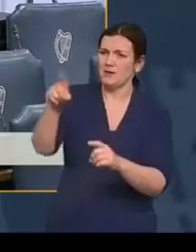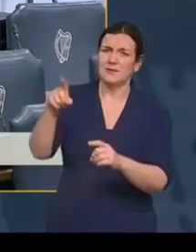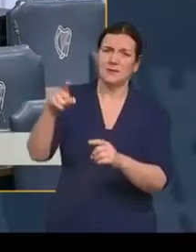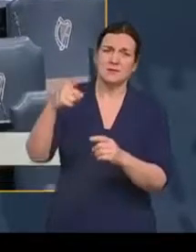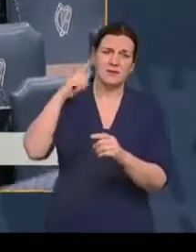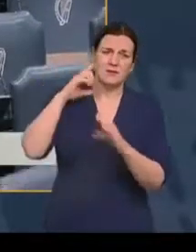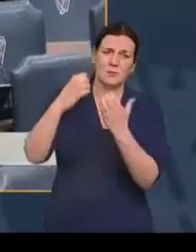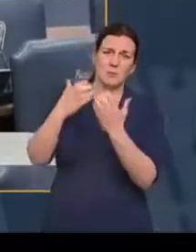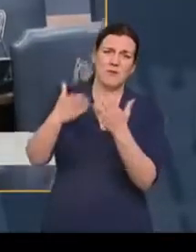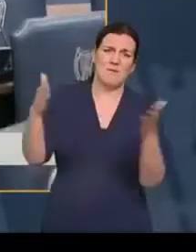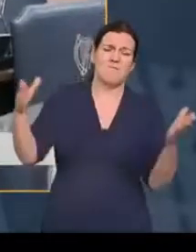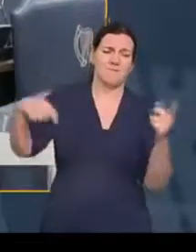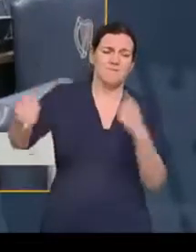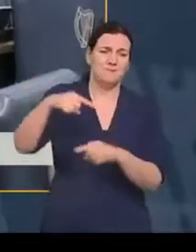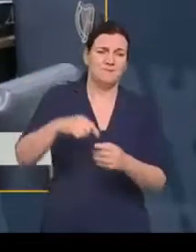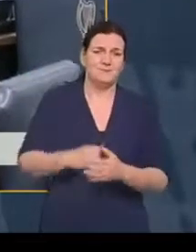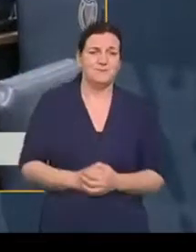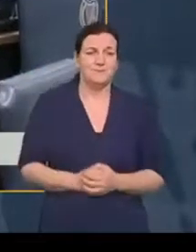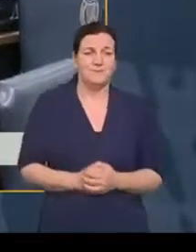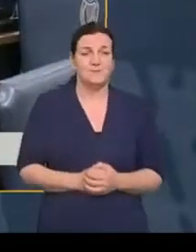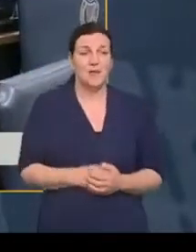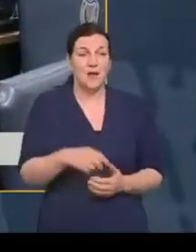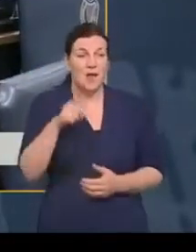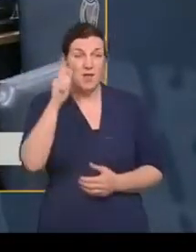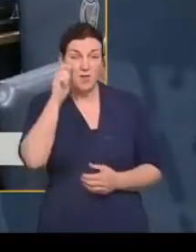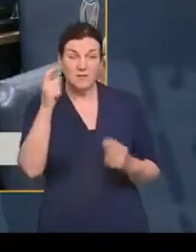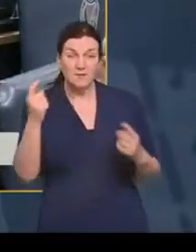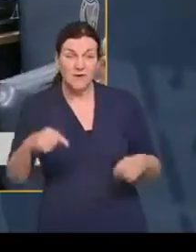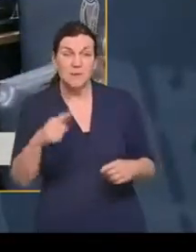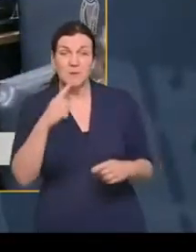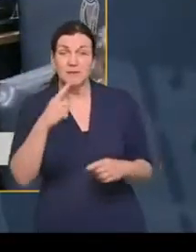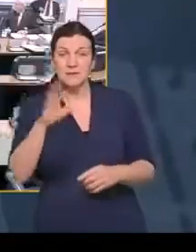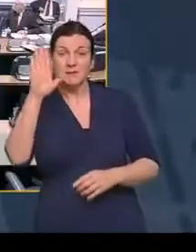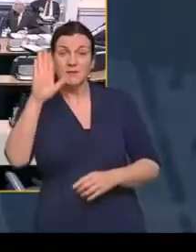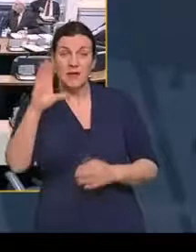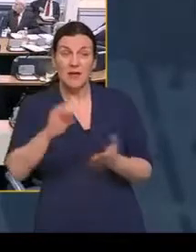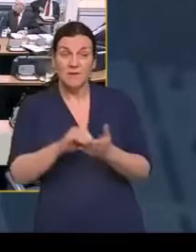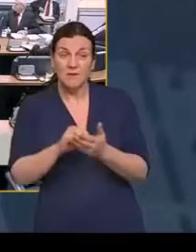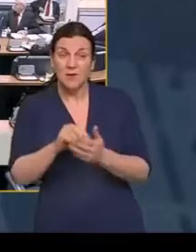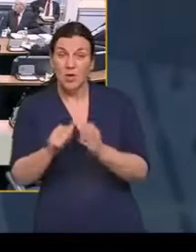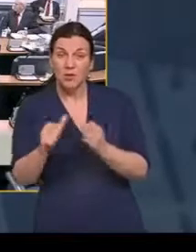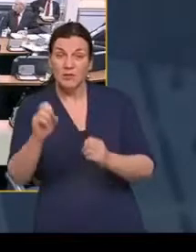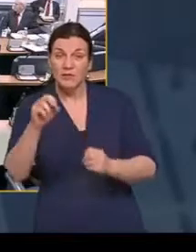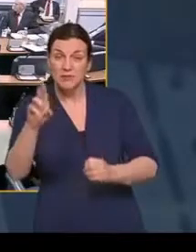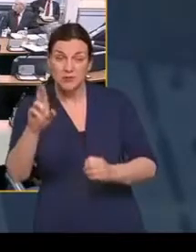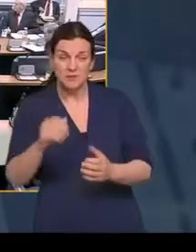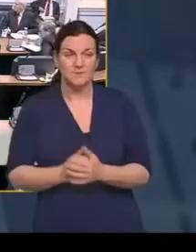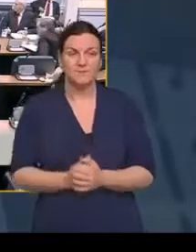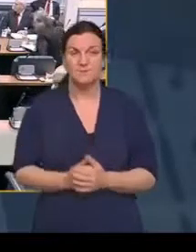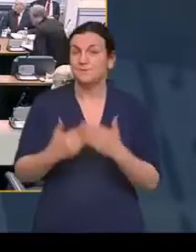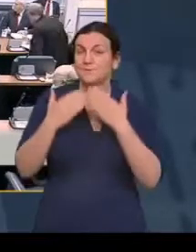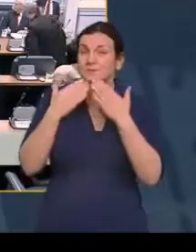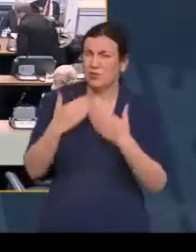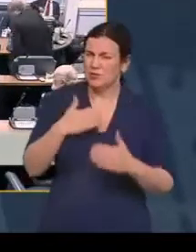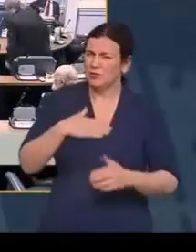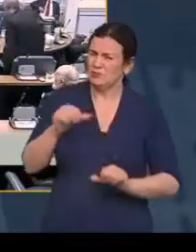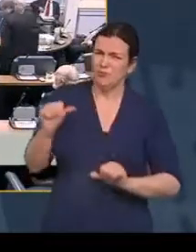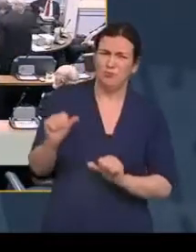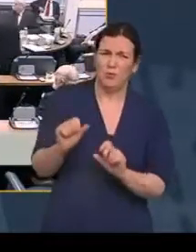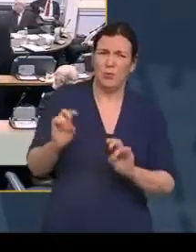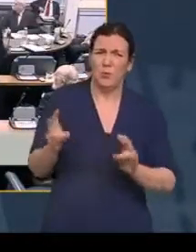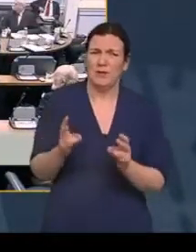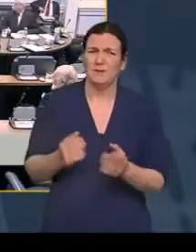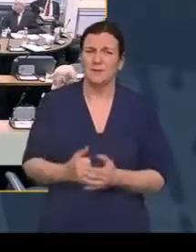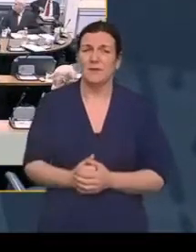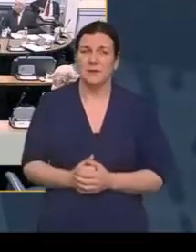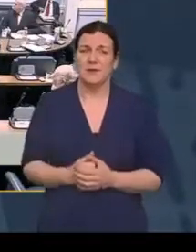the gallery and to the community at large. Thank you. And I thought we were finding Senator David has indicated he wants to say a few brief words. Just